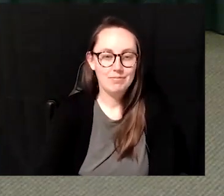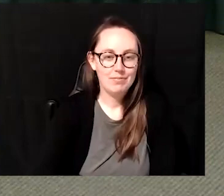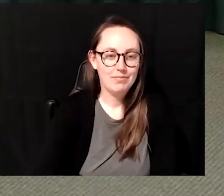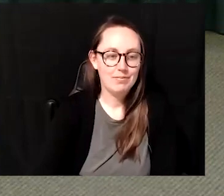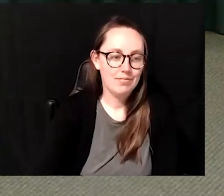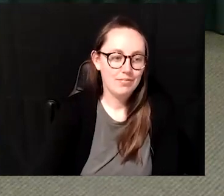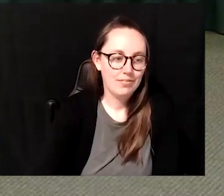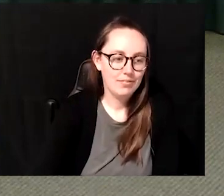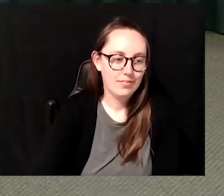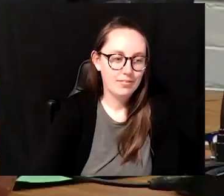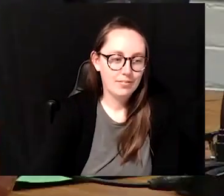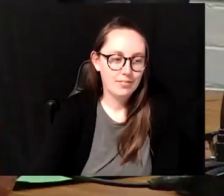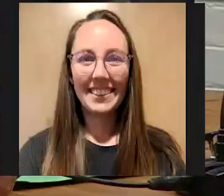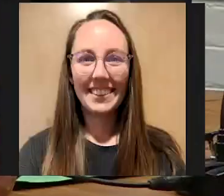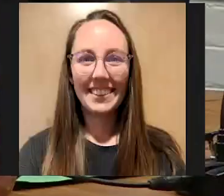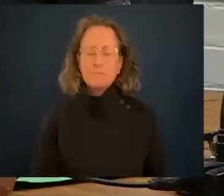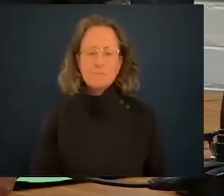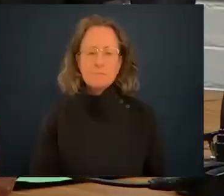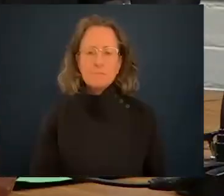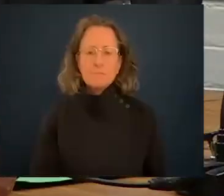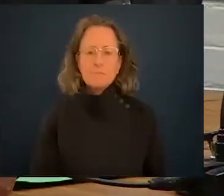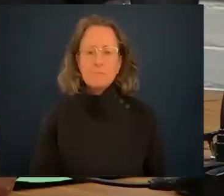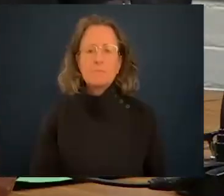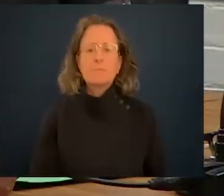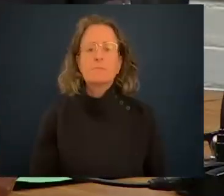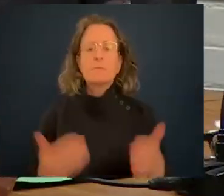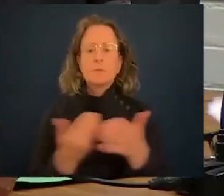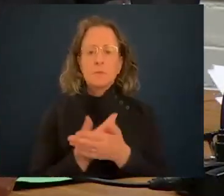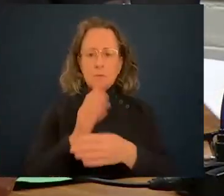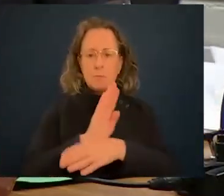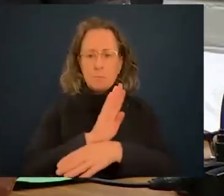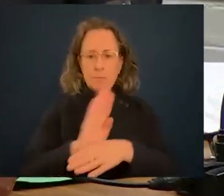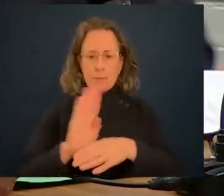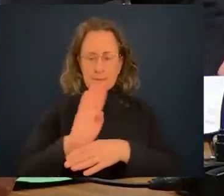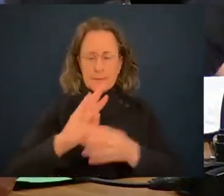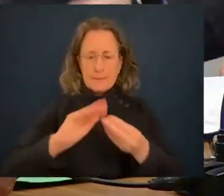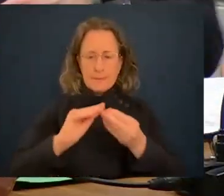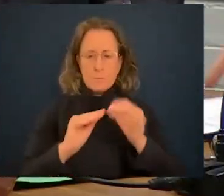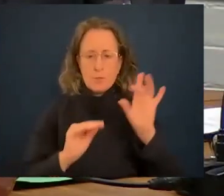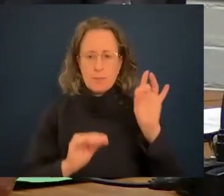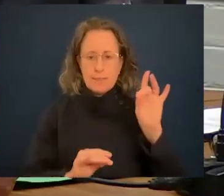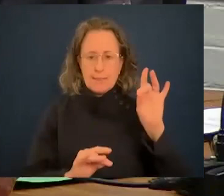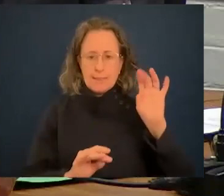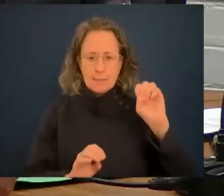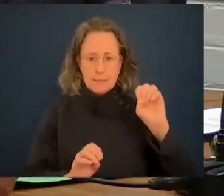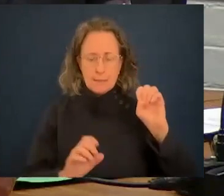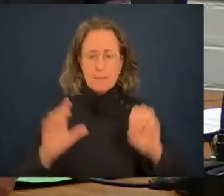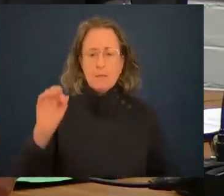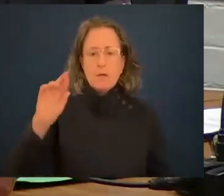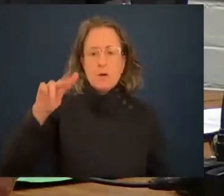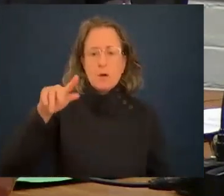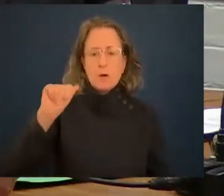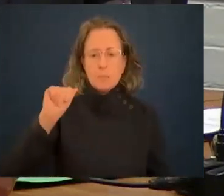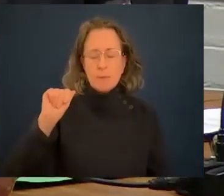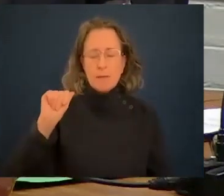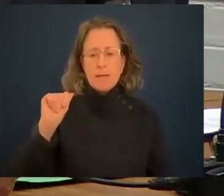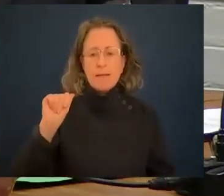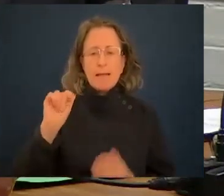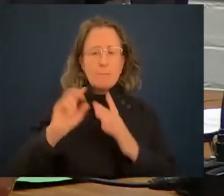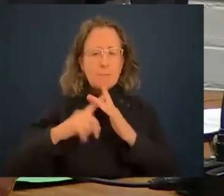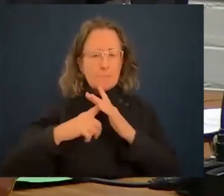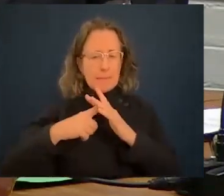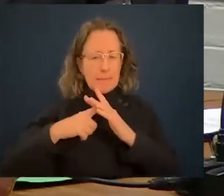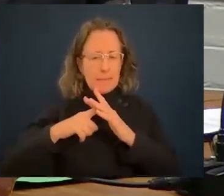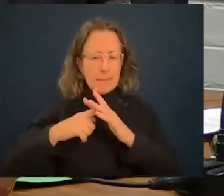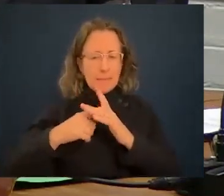we're gonna move on to a new business agenda item eight uh e which is the arpa preliminary project list allocation and set